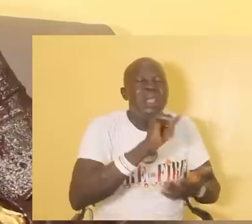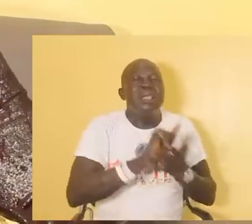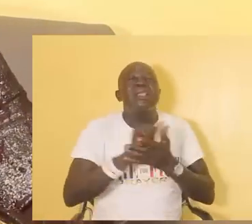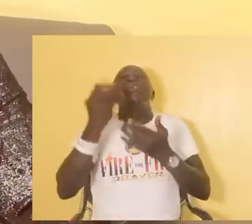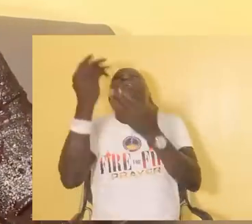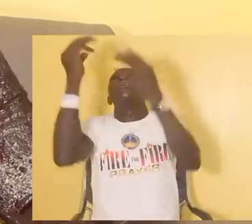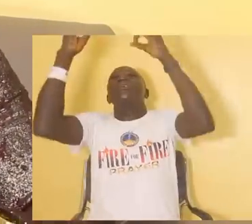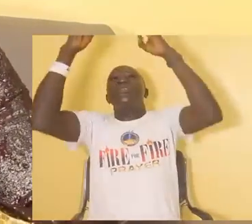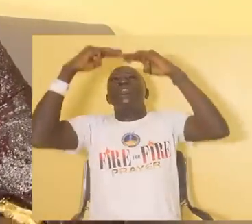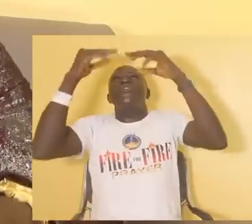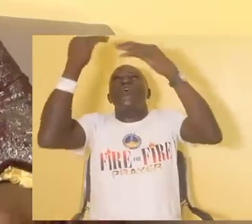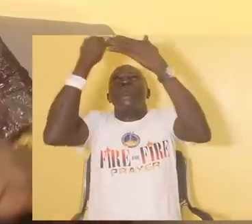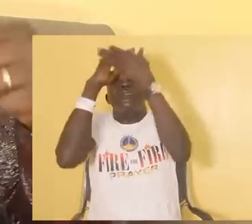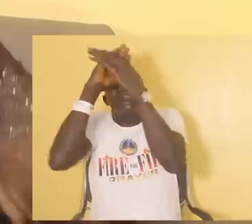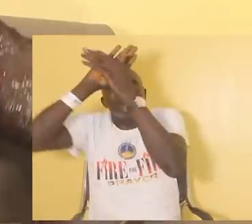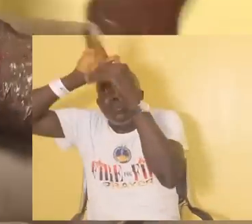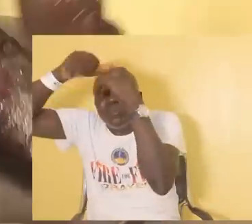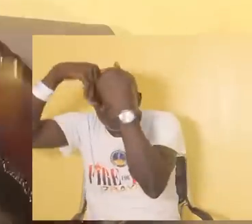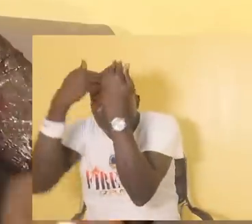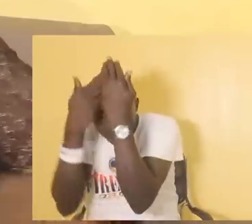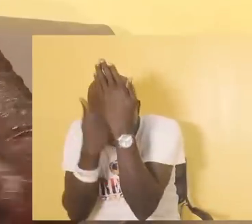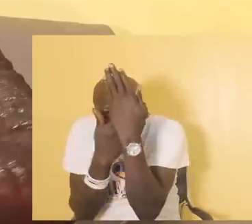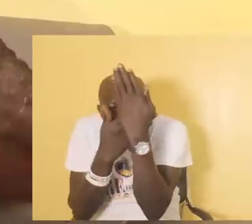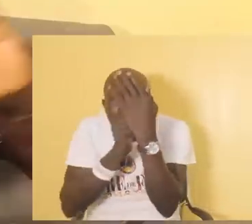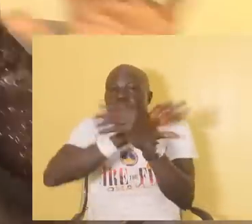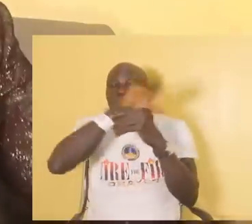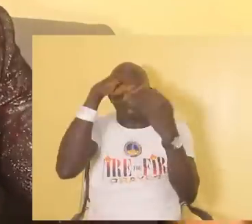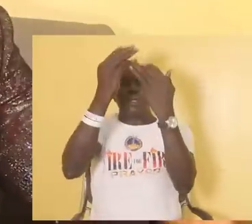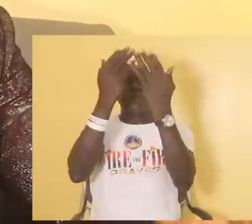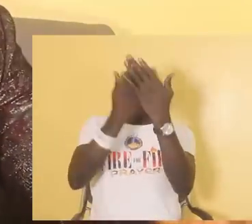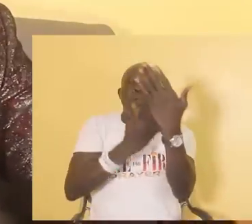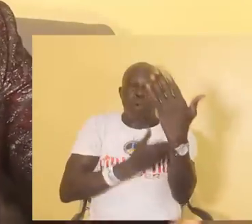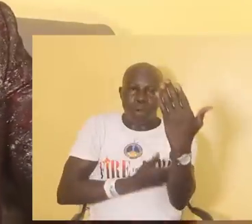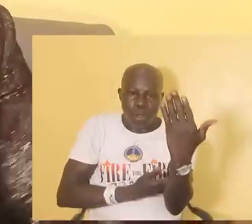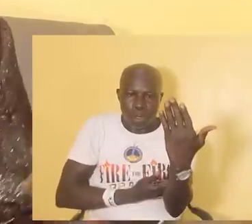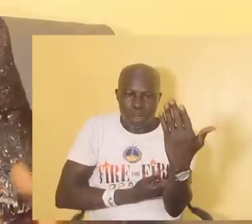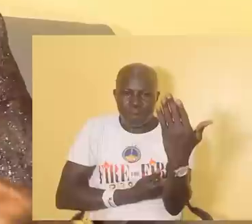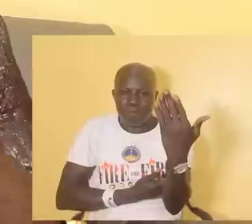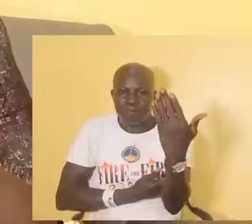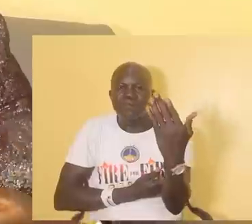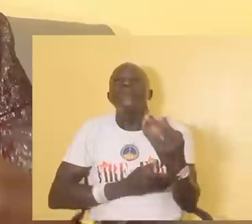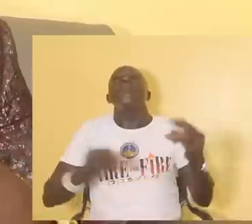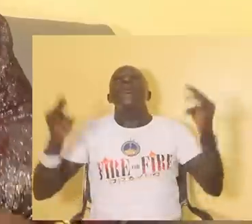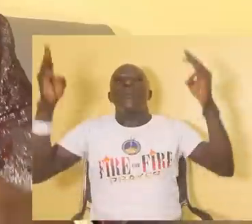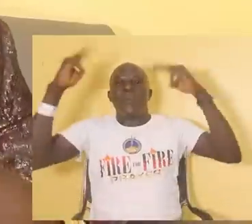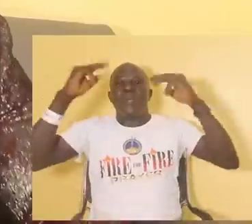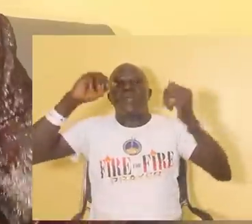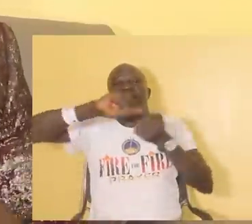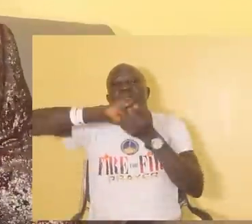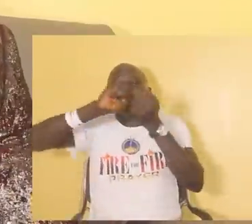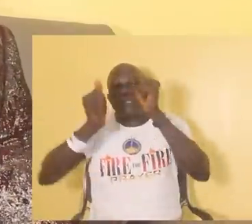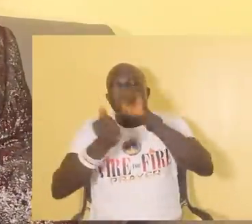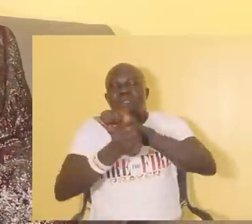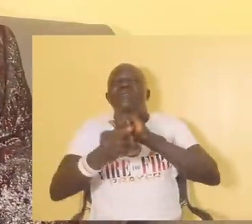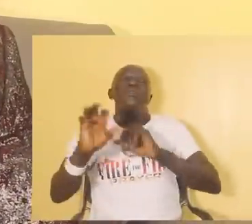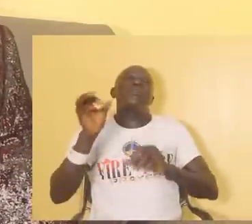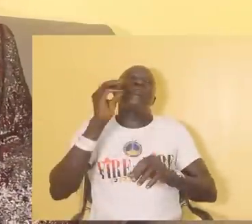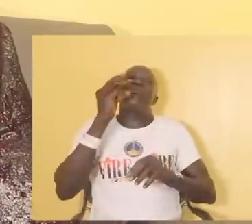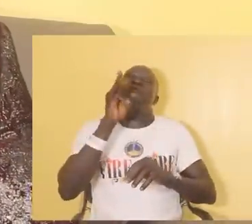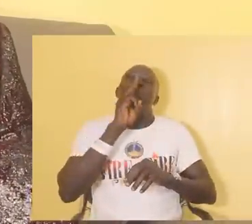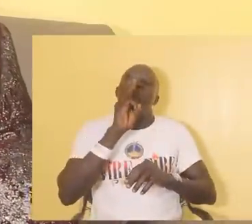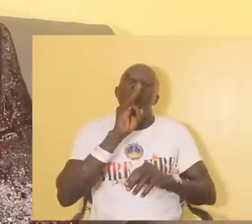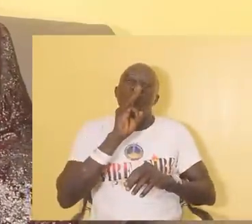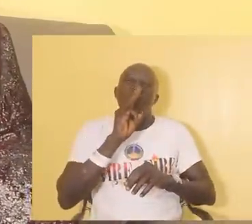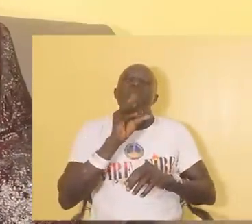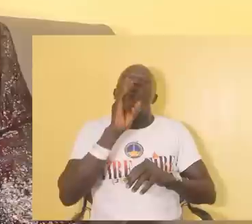come back at midnight. When it's becoming the money, manna it comes to manna. Si unje. That manna means me.